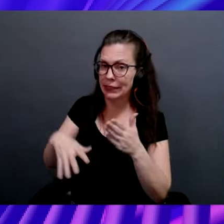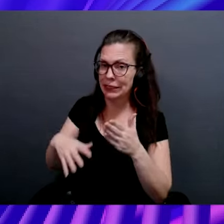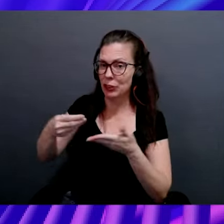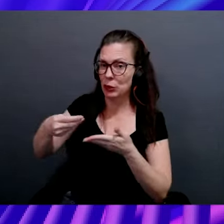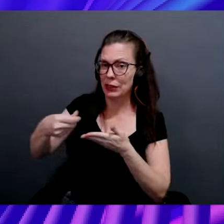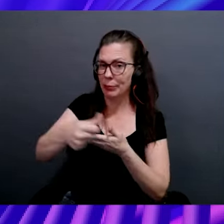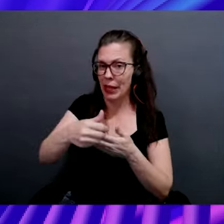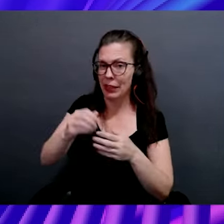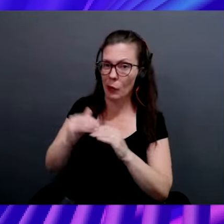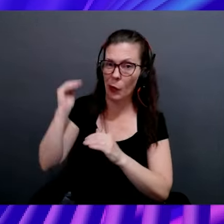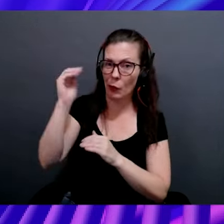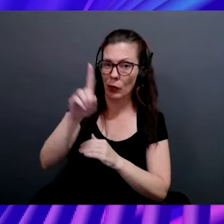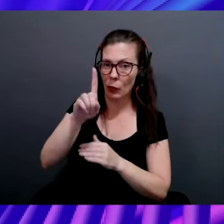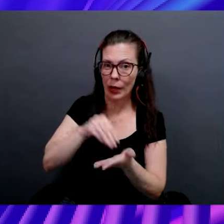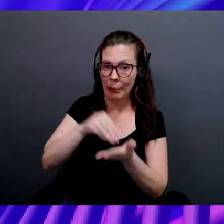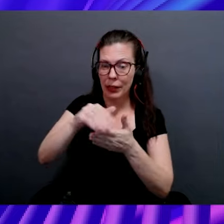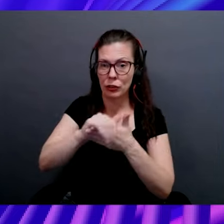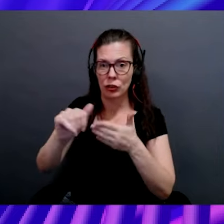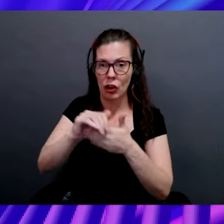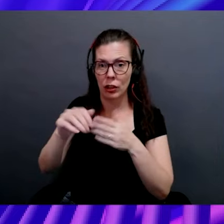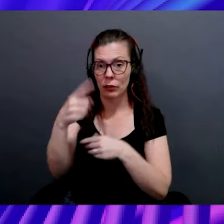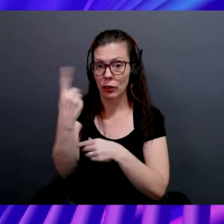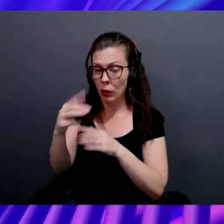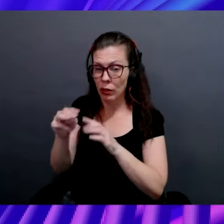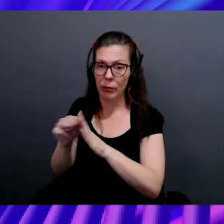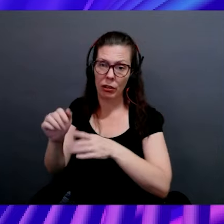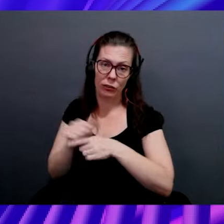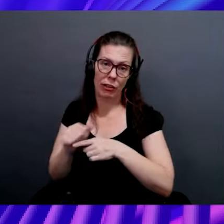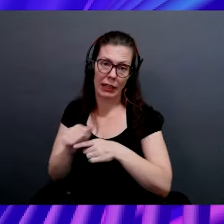million for a single model training. And